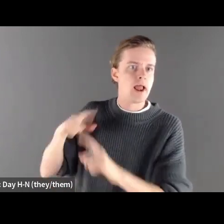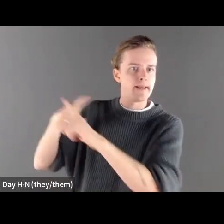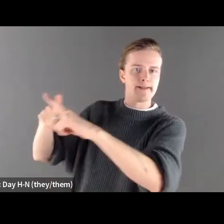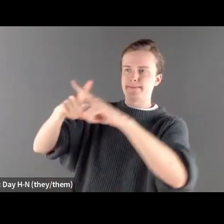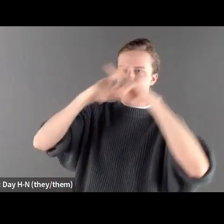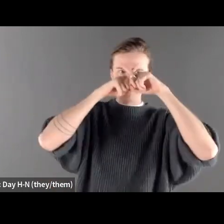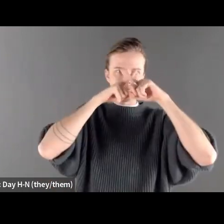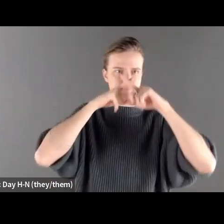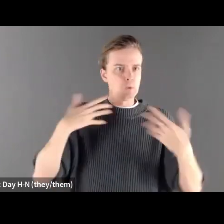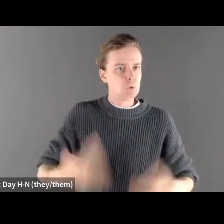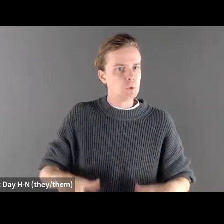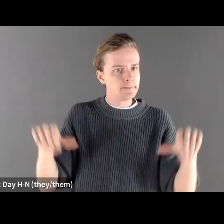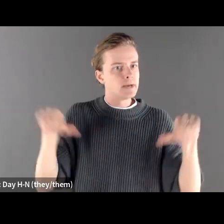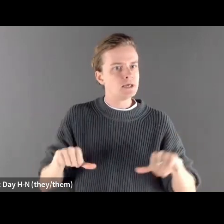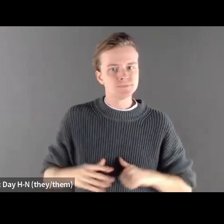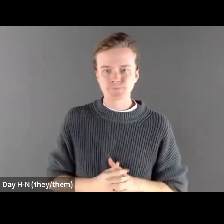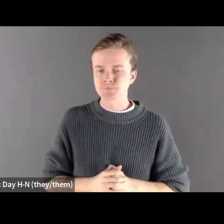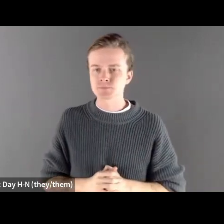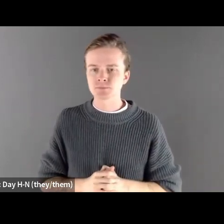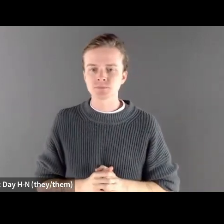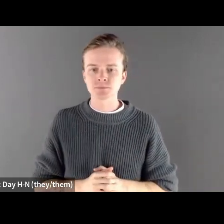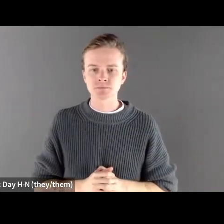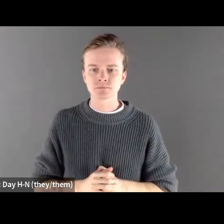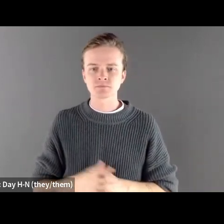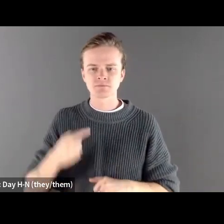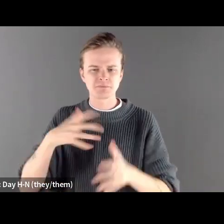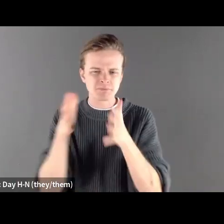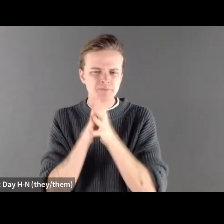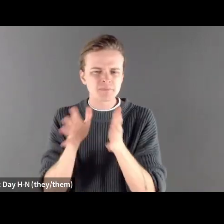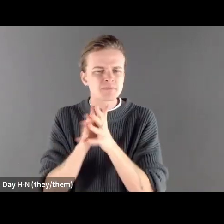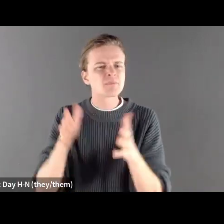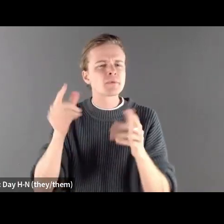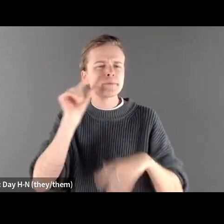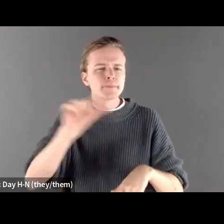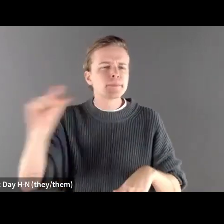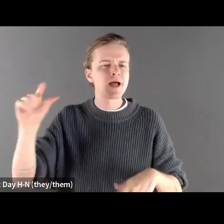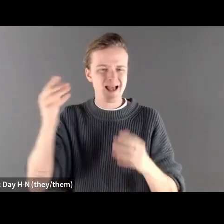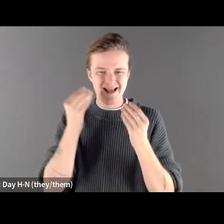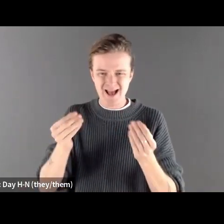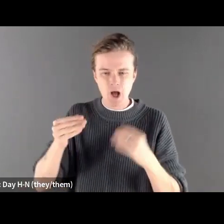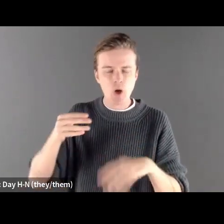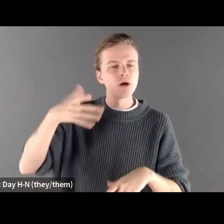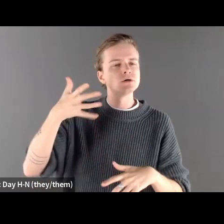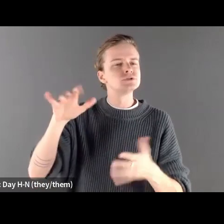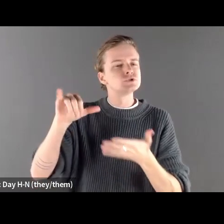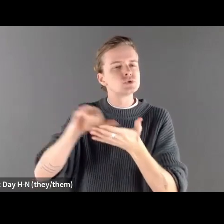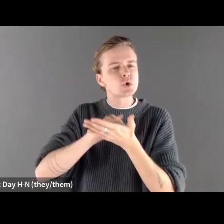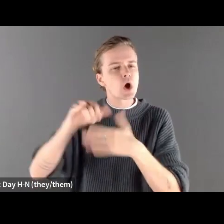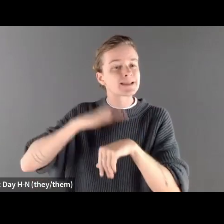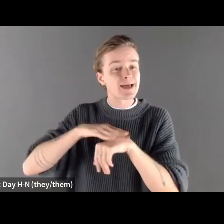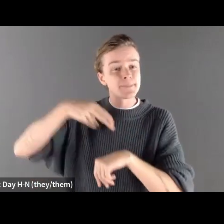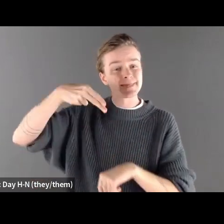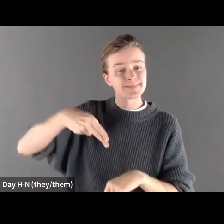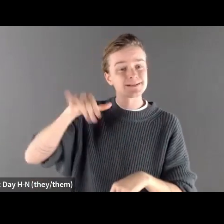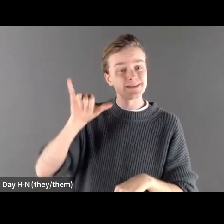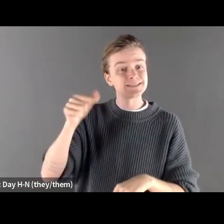on publishing stories around how facial recognition has been used, and other similar tools